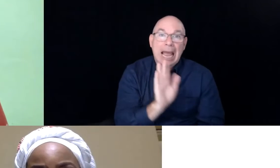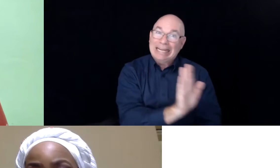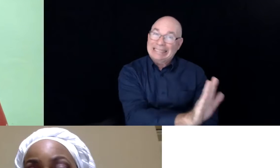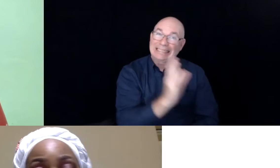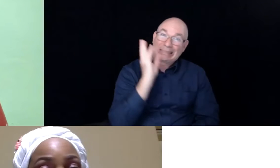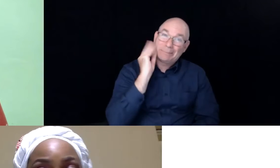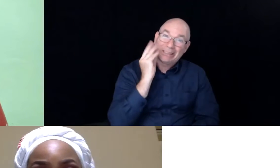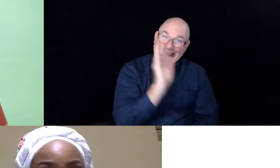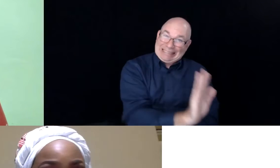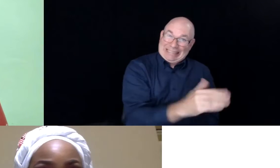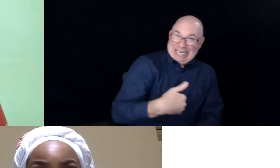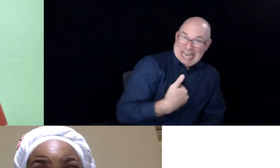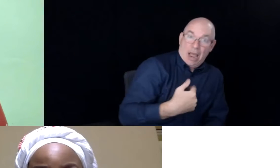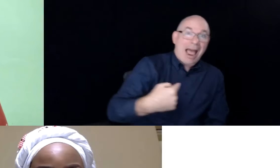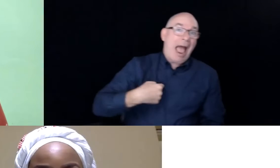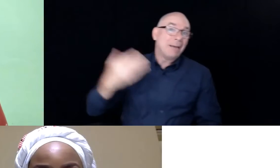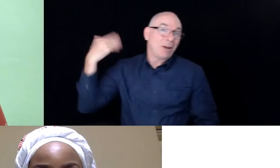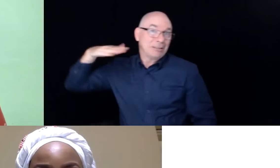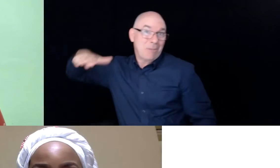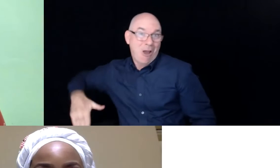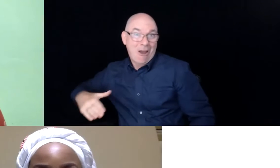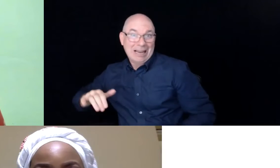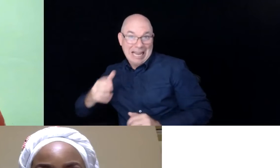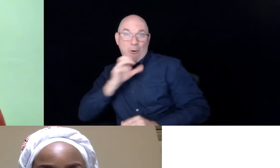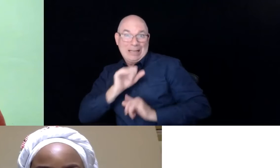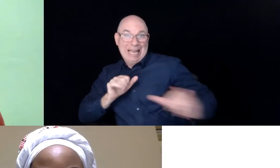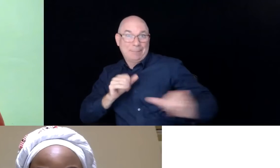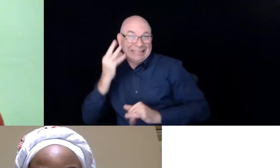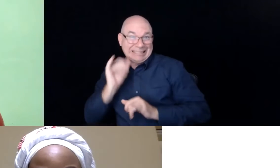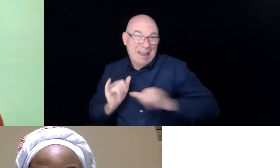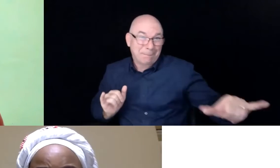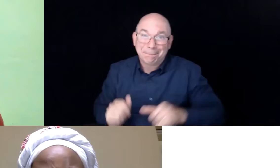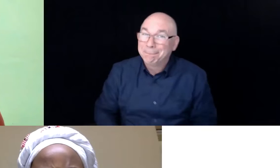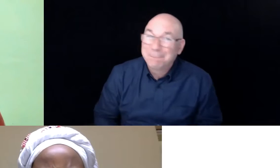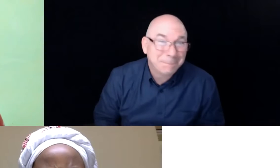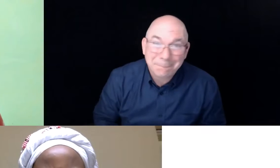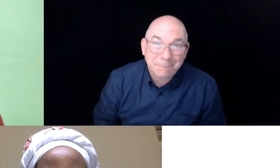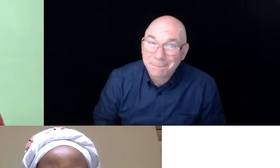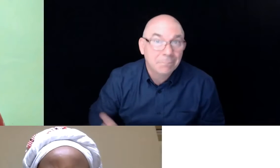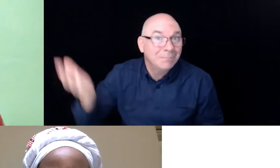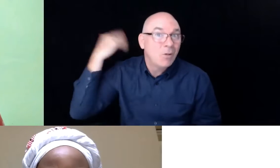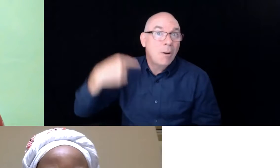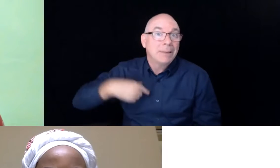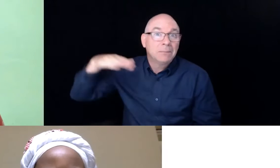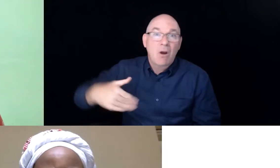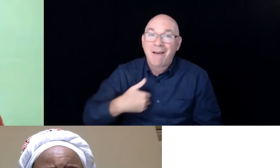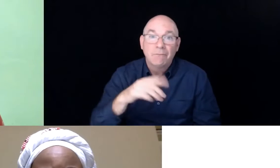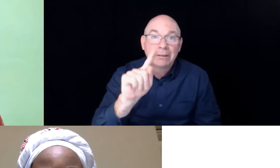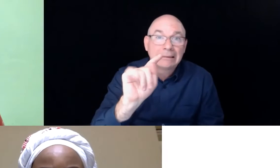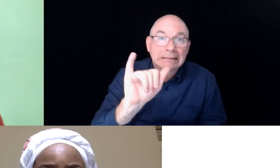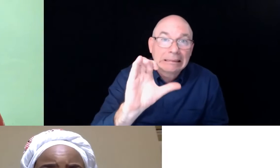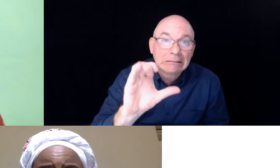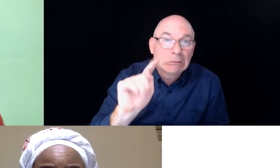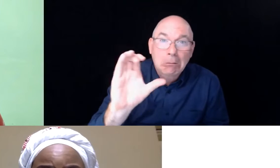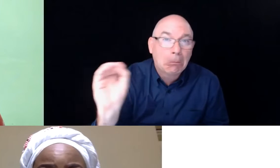myself, when I was a child, I did not go through what my children are going. We did not have TikTok. We did not have